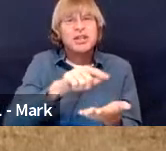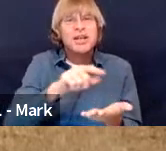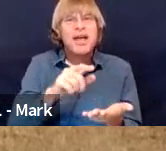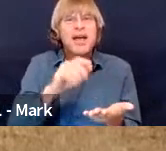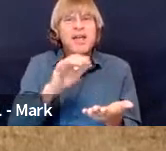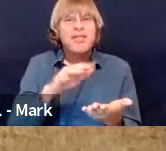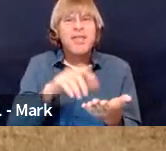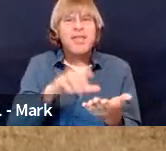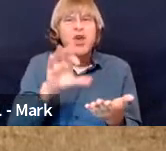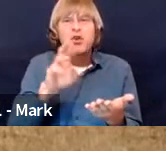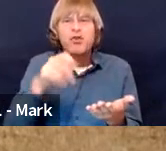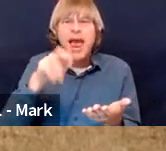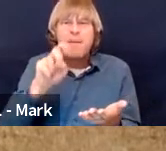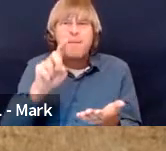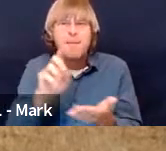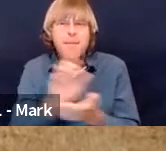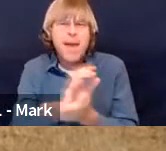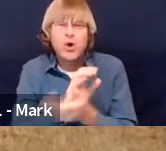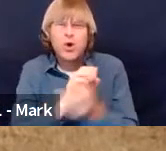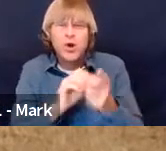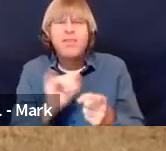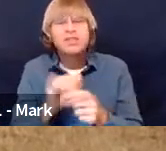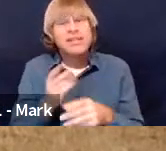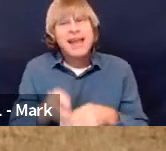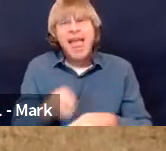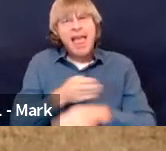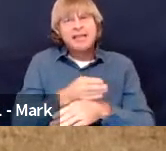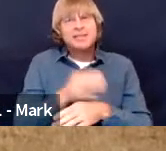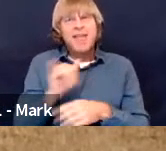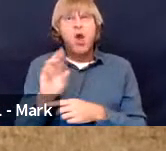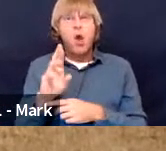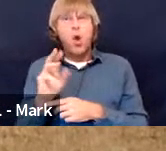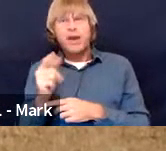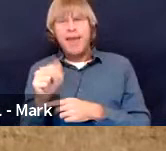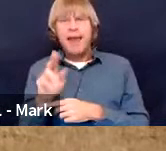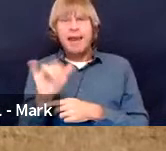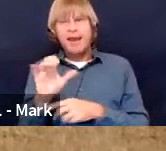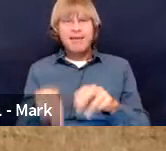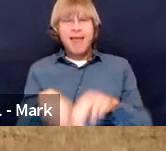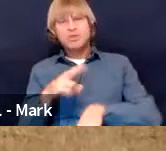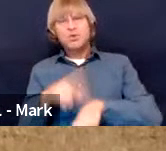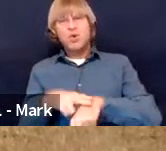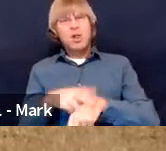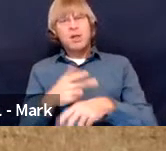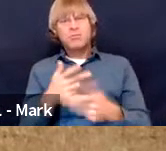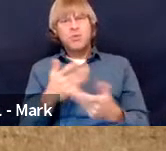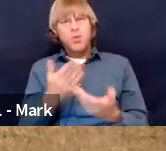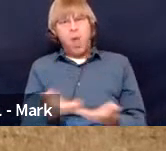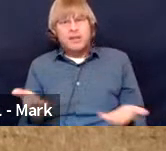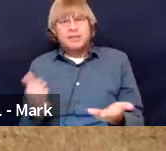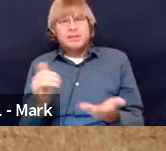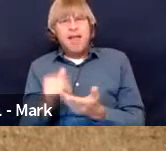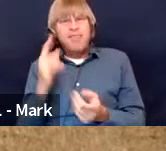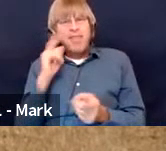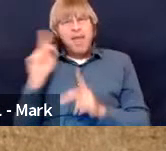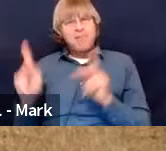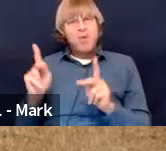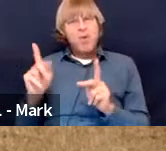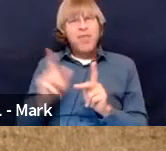the creped paper effect, just enhances the organic natural qualities that I think